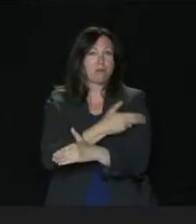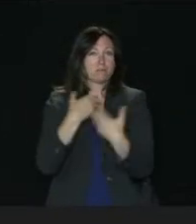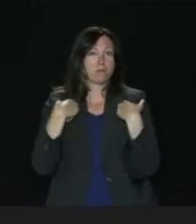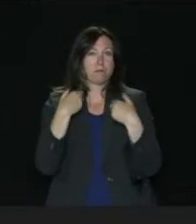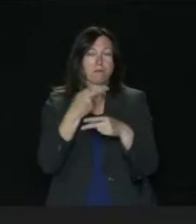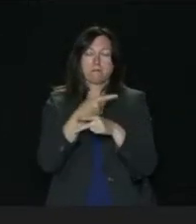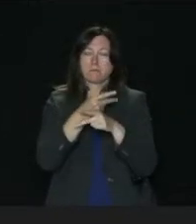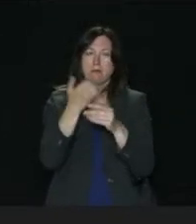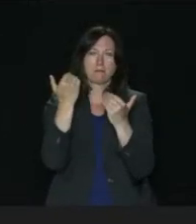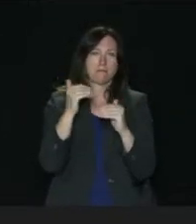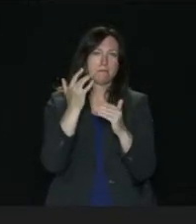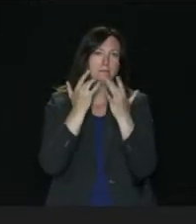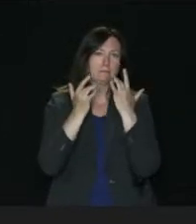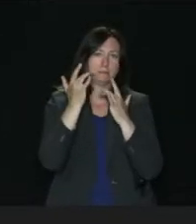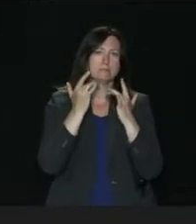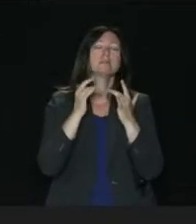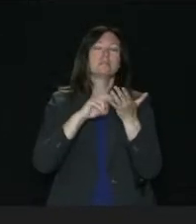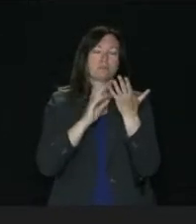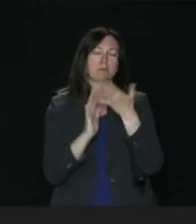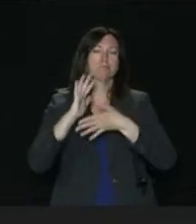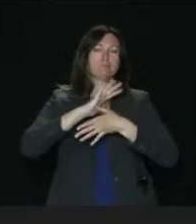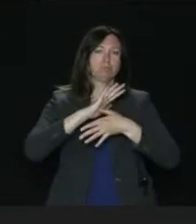to healthcare services.